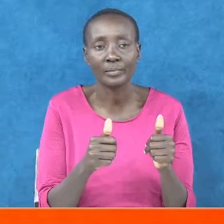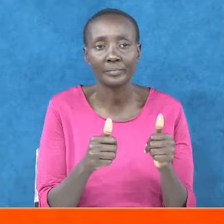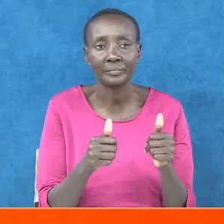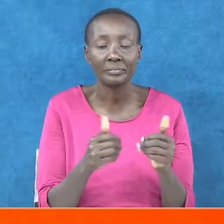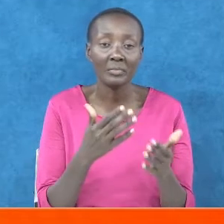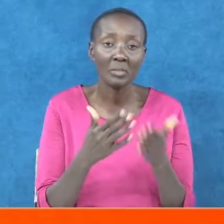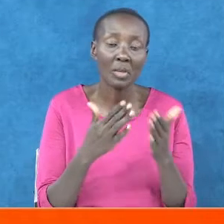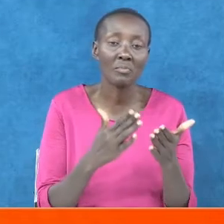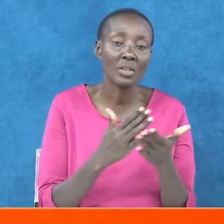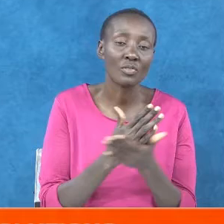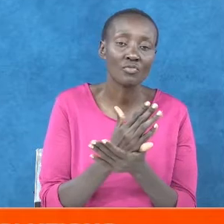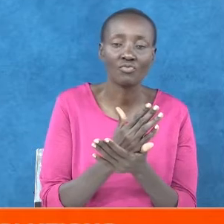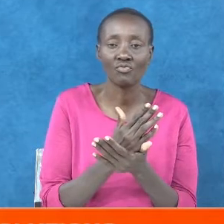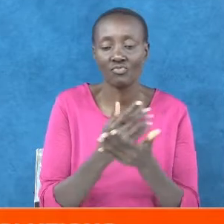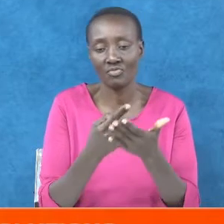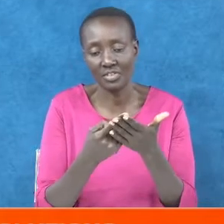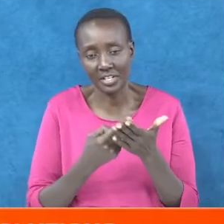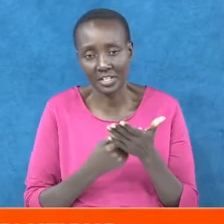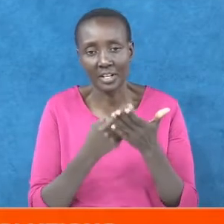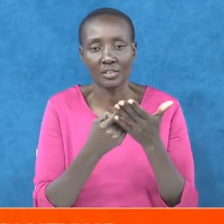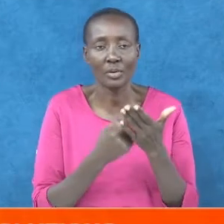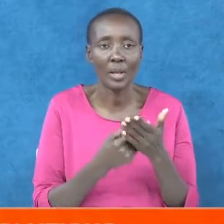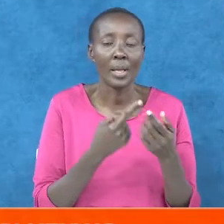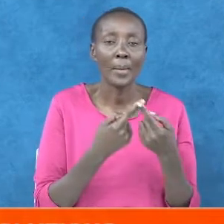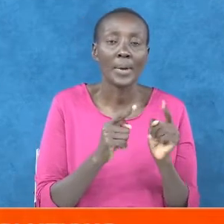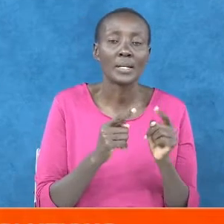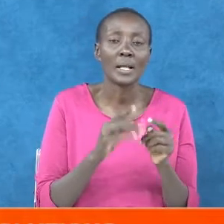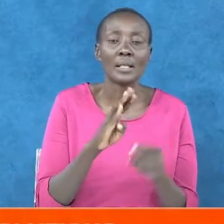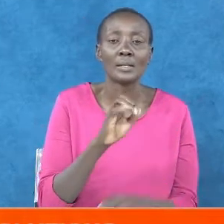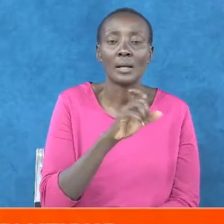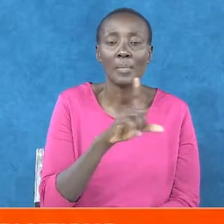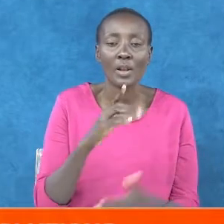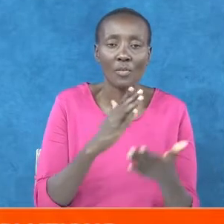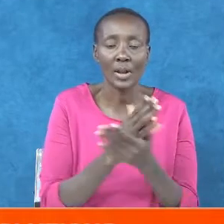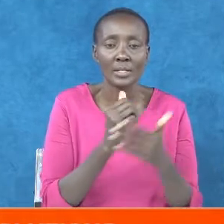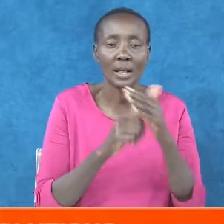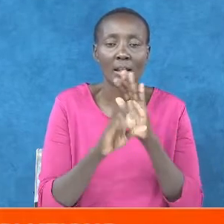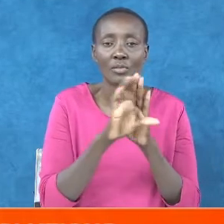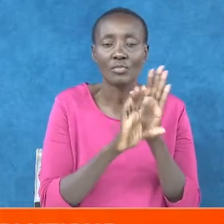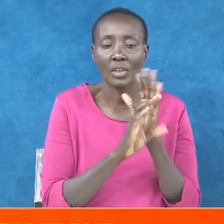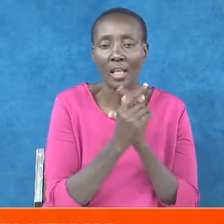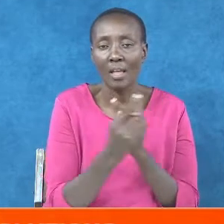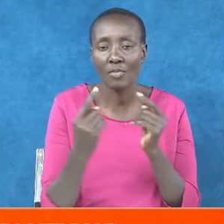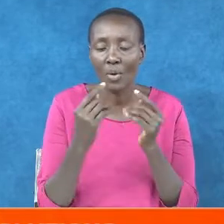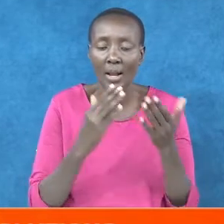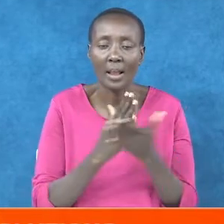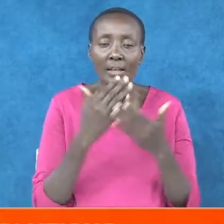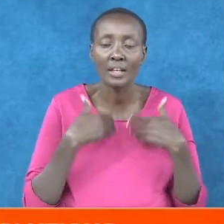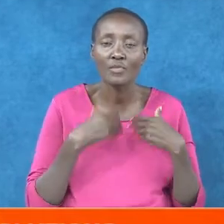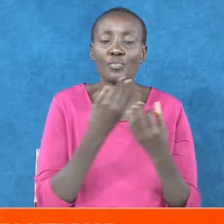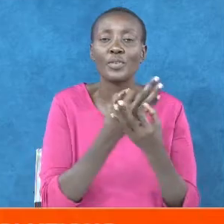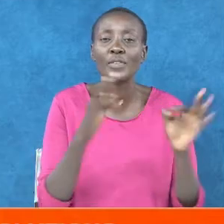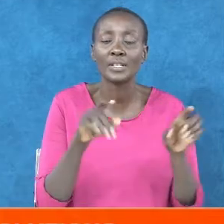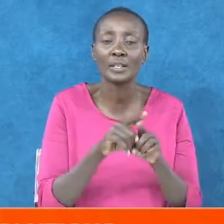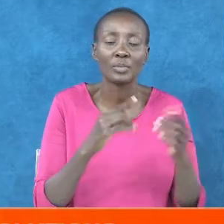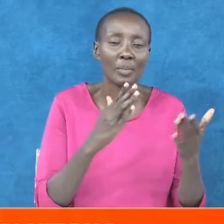let's say through reconciliation, but in the Bill of Rights under the Constitution, every person has a right to be free and right to be